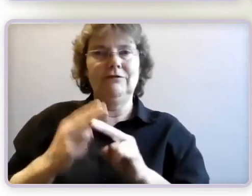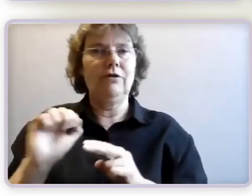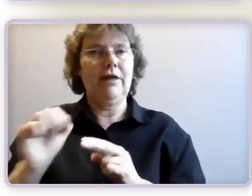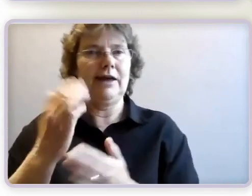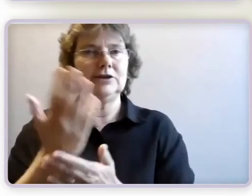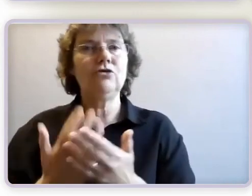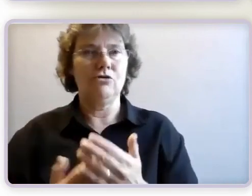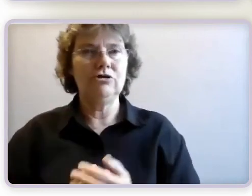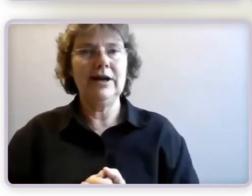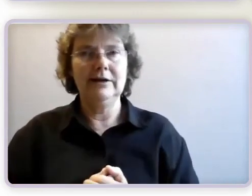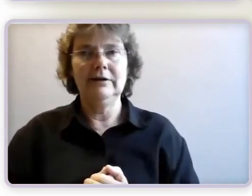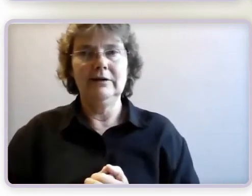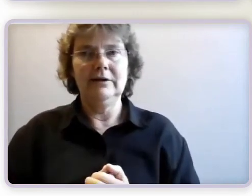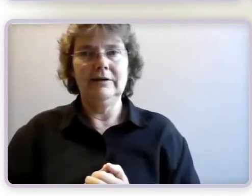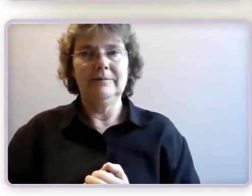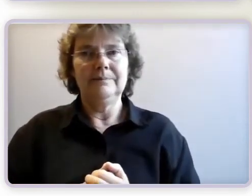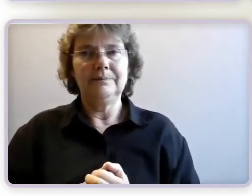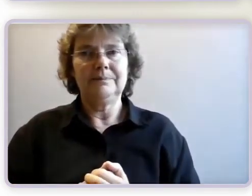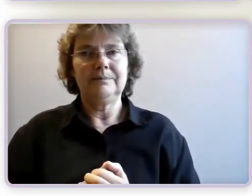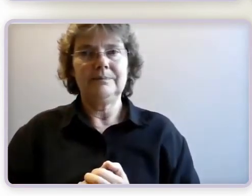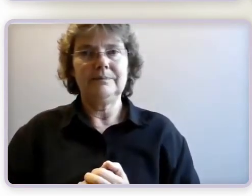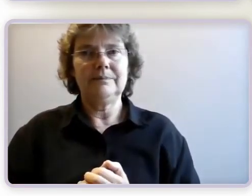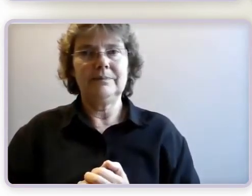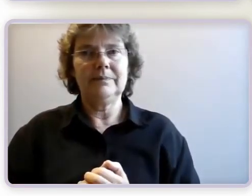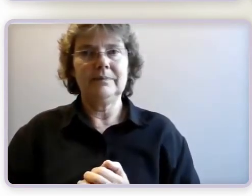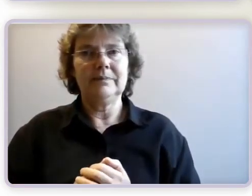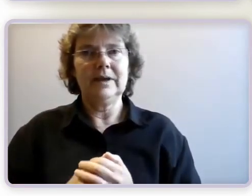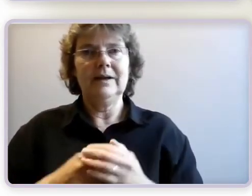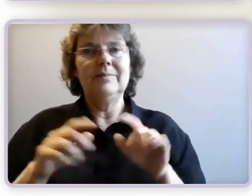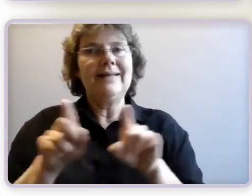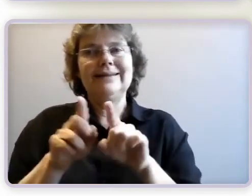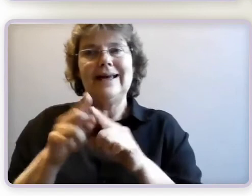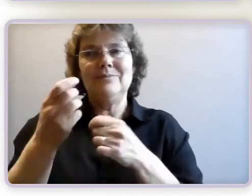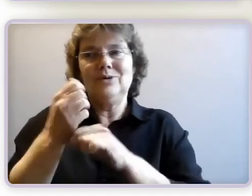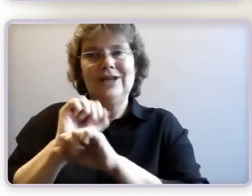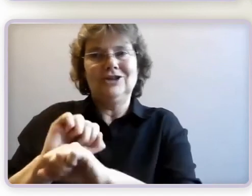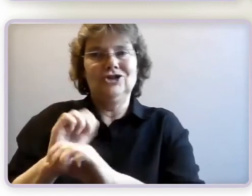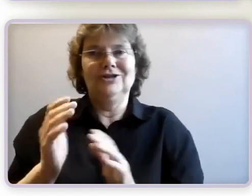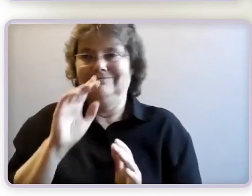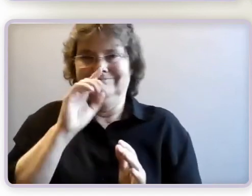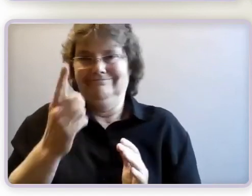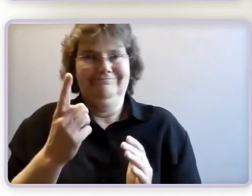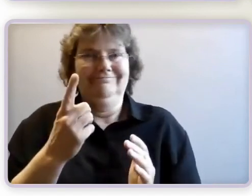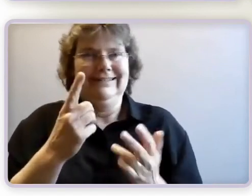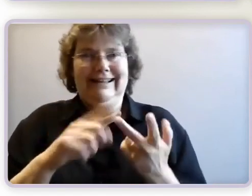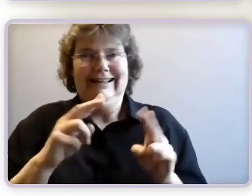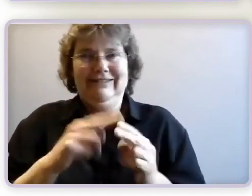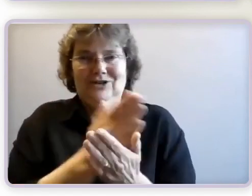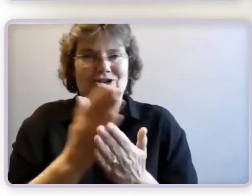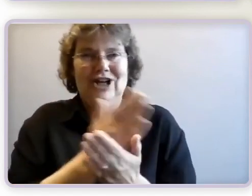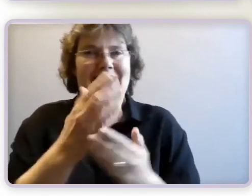Those same protections do not apply if you share your story on Facebook, for example.